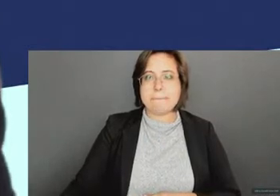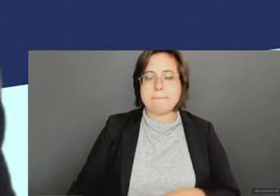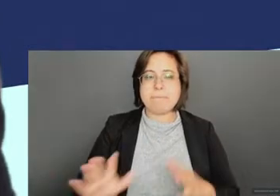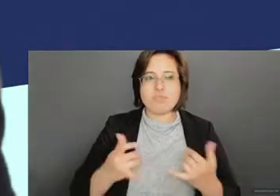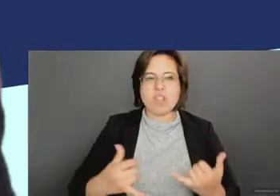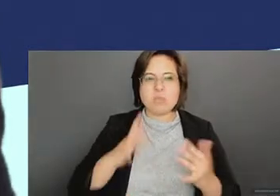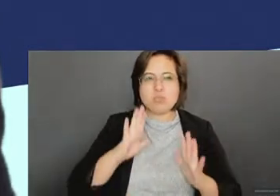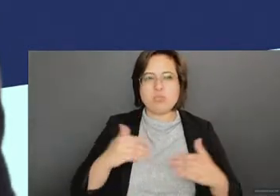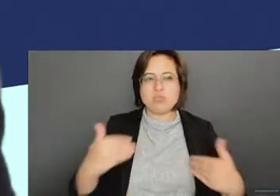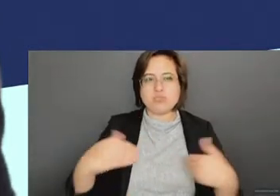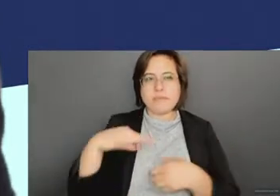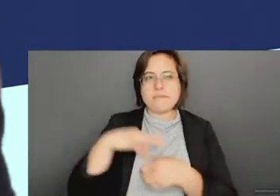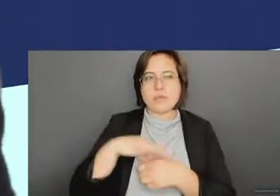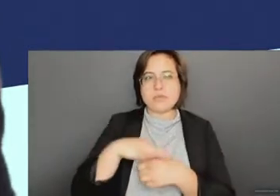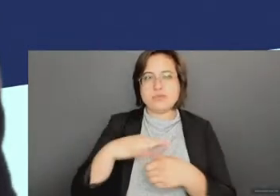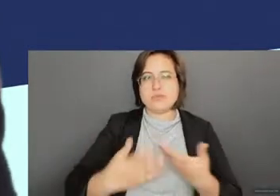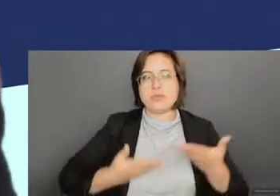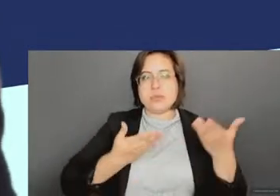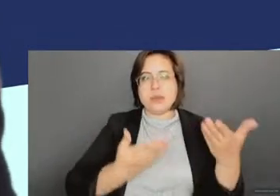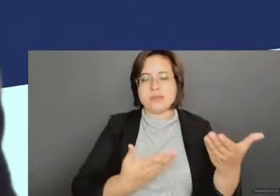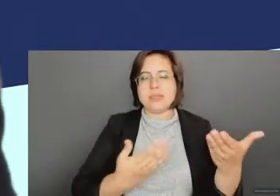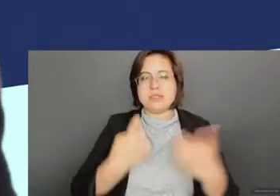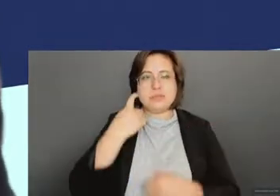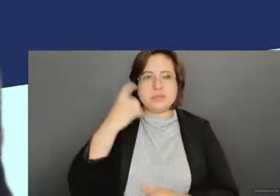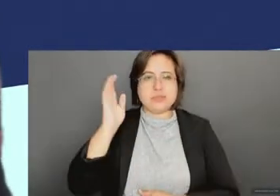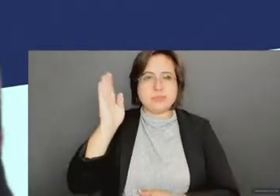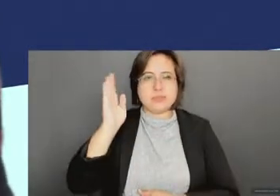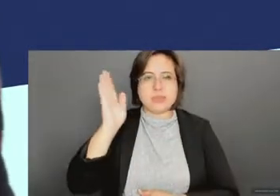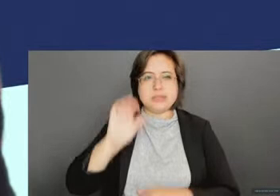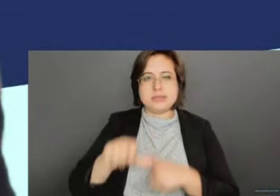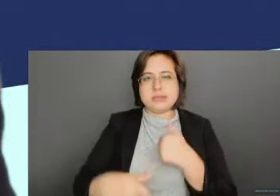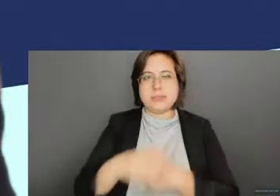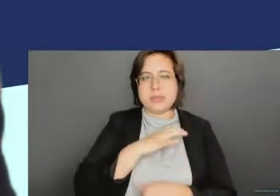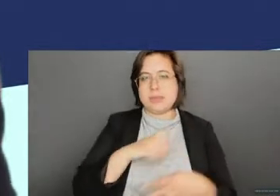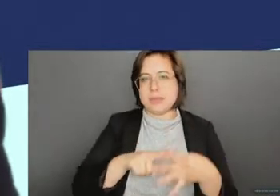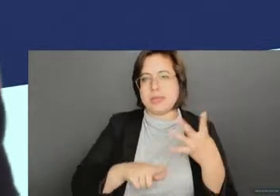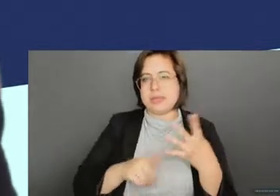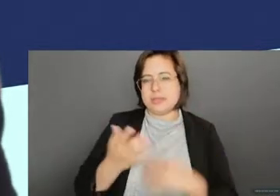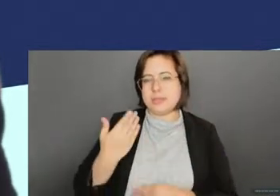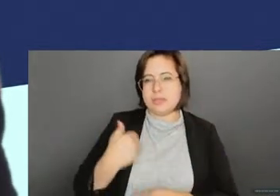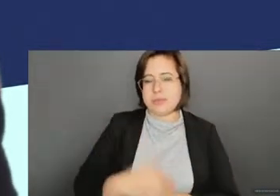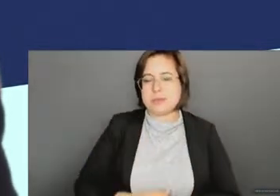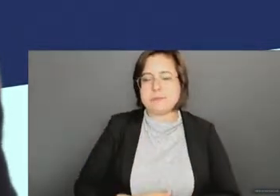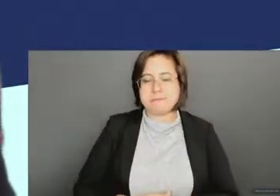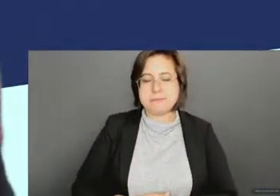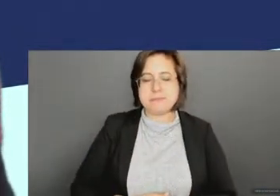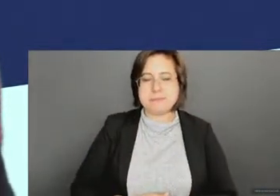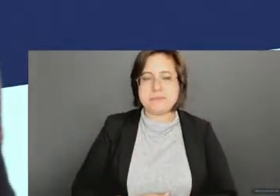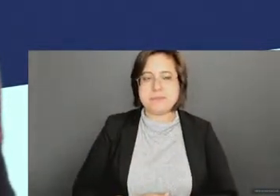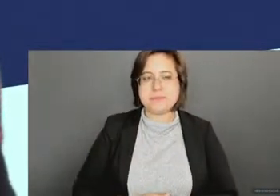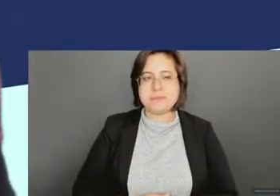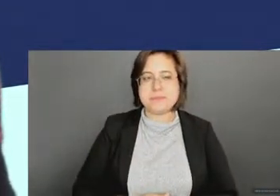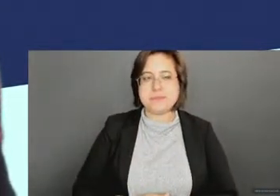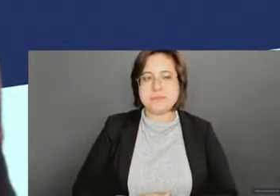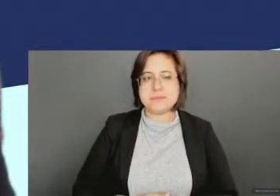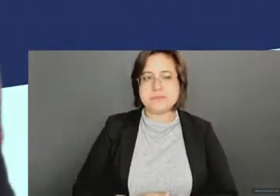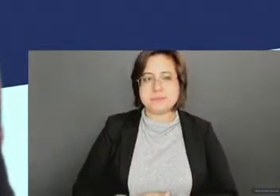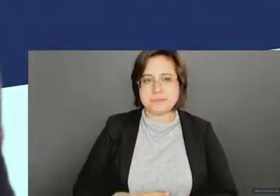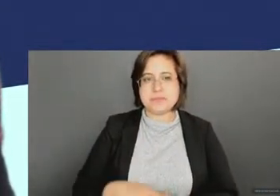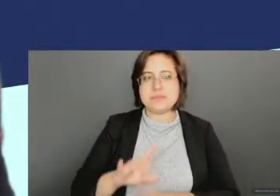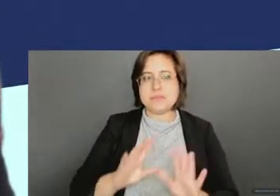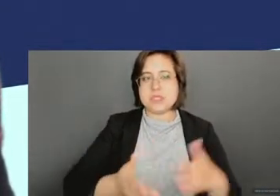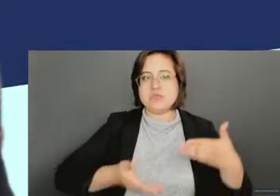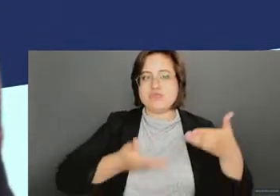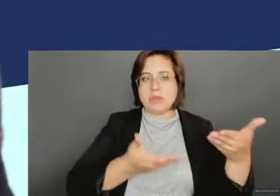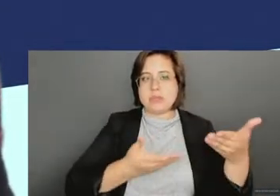vote on the interim recommendations that were presented by the subcommittees earlier. We'll be taking these recommendations up